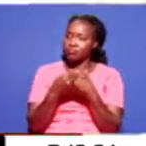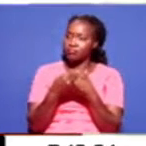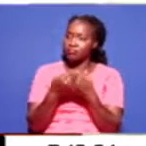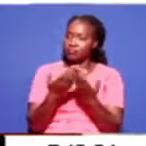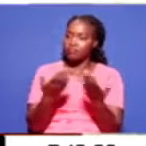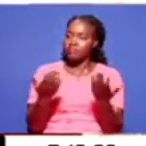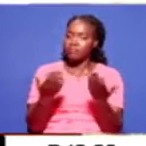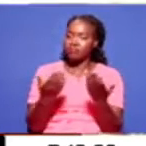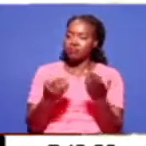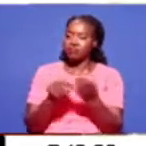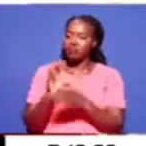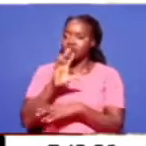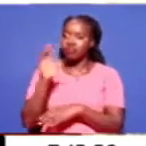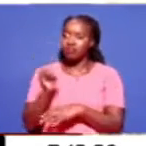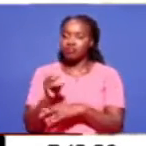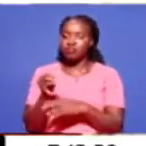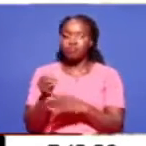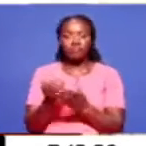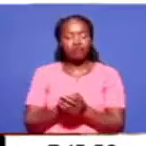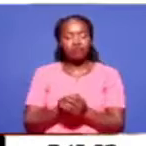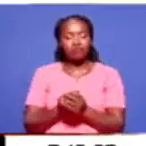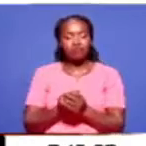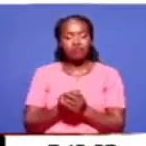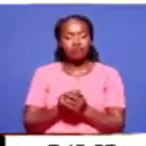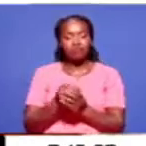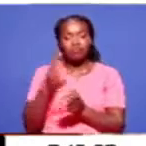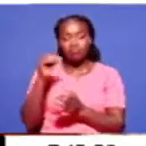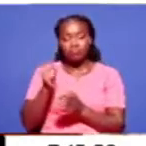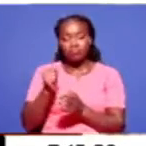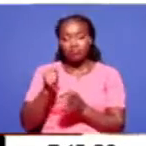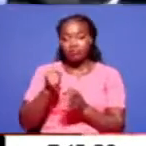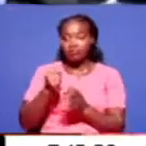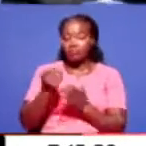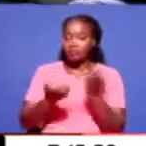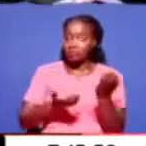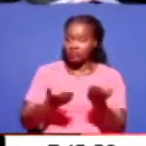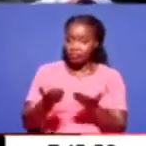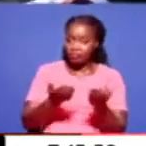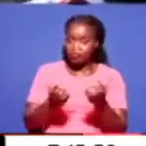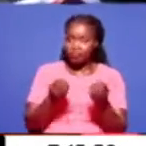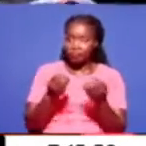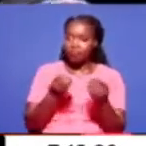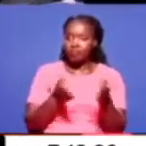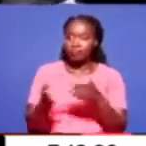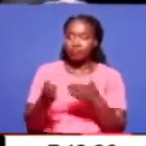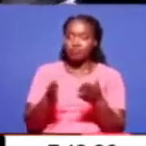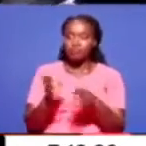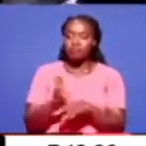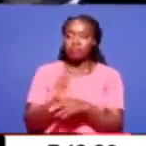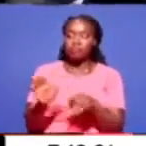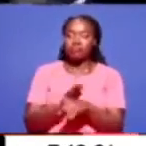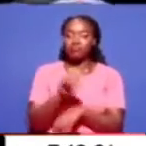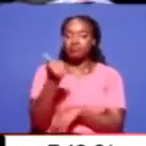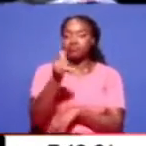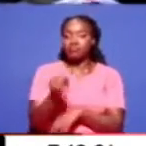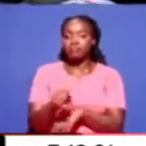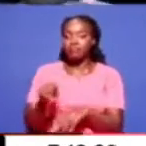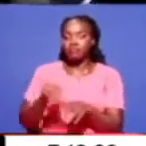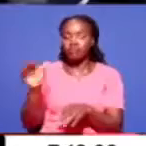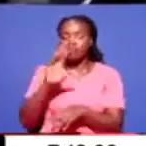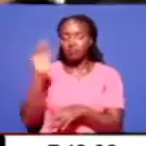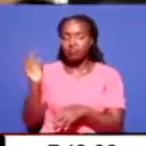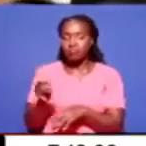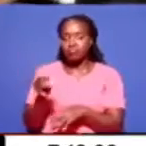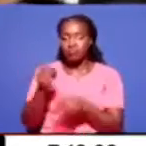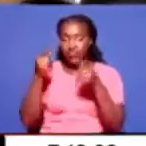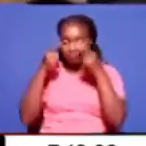Africa. Waziri wa biashara Betty Maina amesema kuna fursa nyingi ambazo hazijatumiwa barani Afrika, akisema kuwa Japan